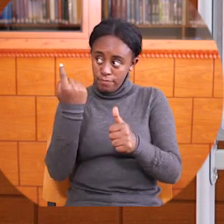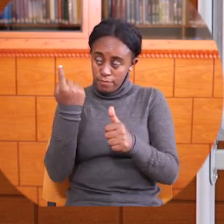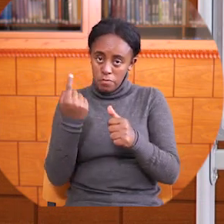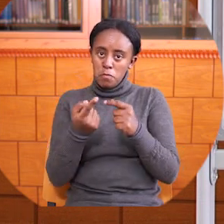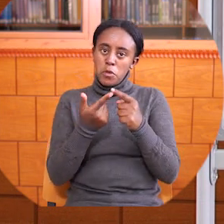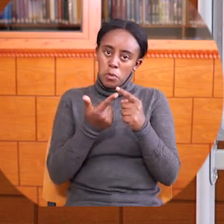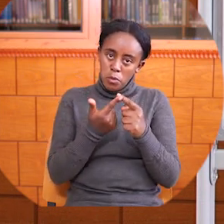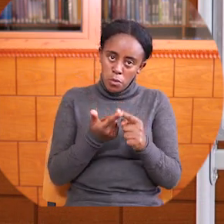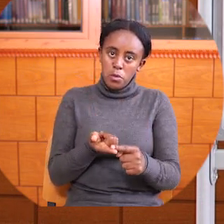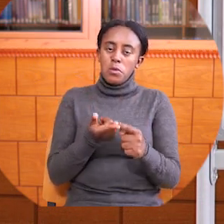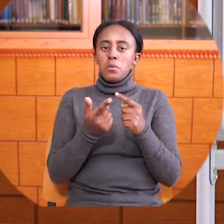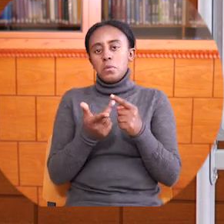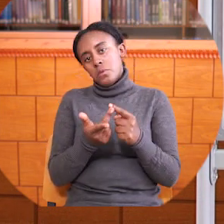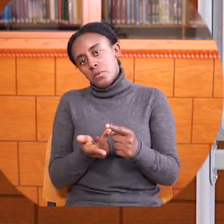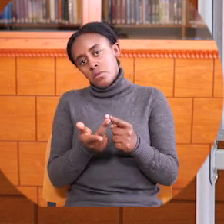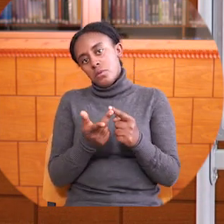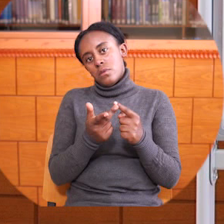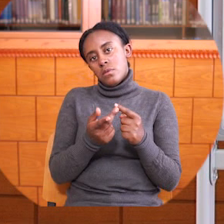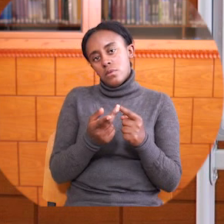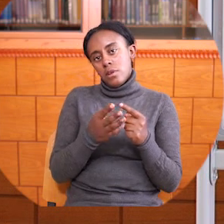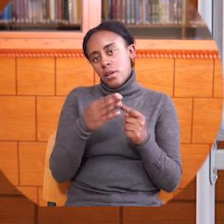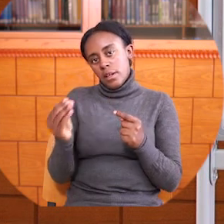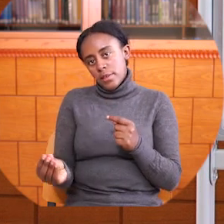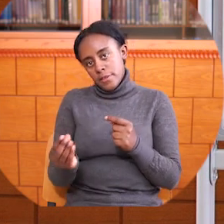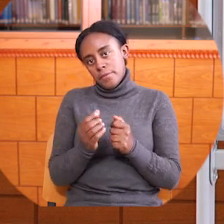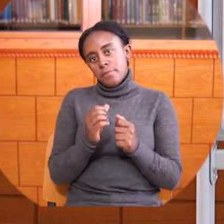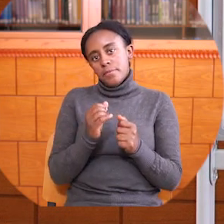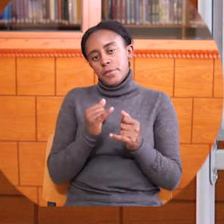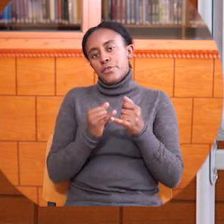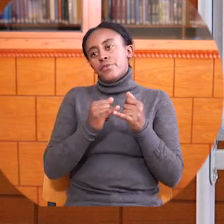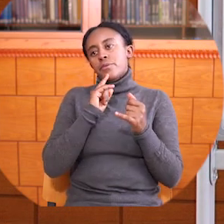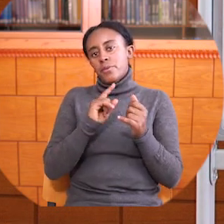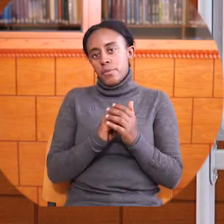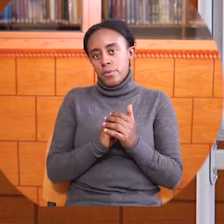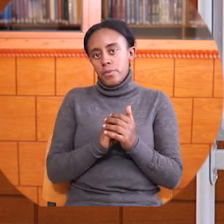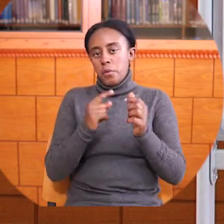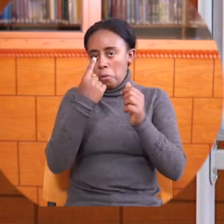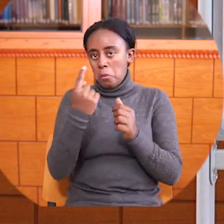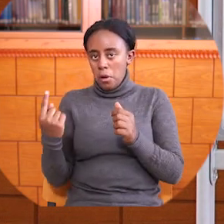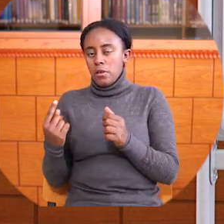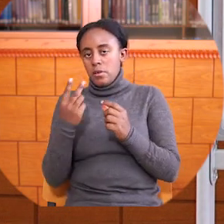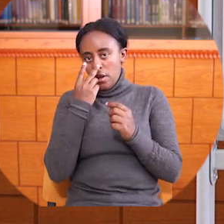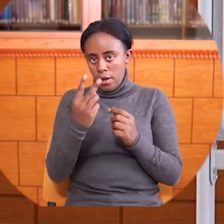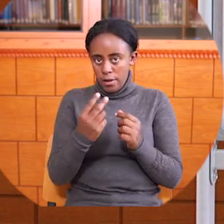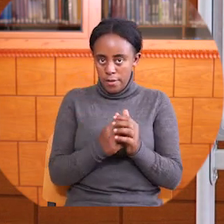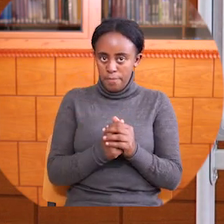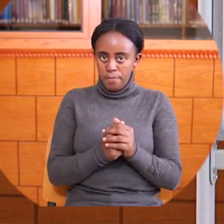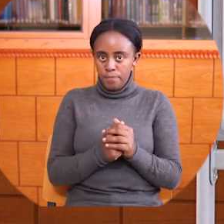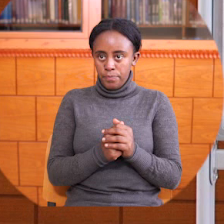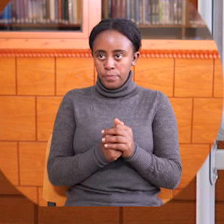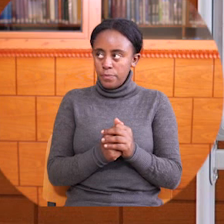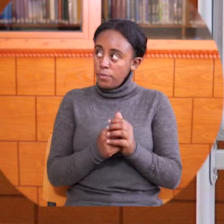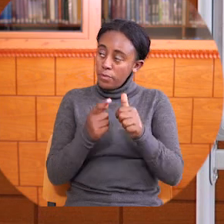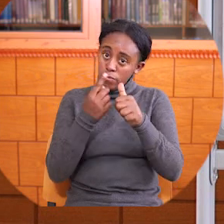lateral root, root tip, root hair, and root cap. When we see one by one, from starting